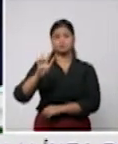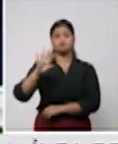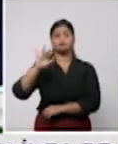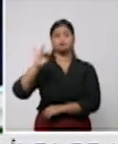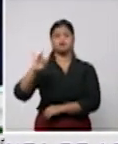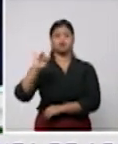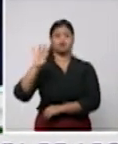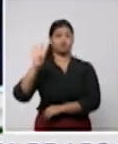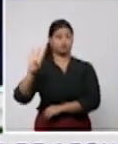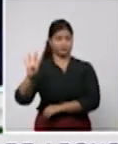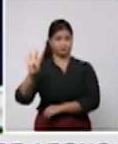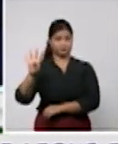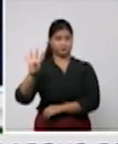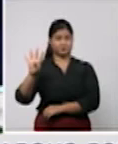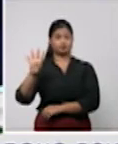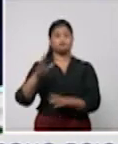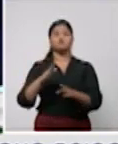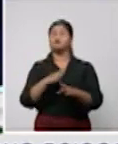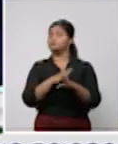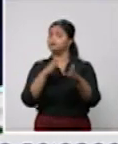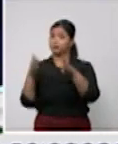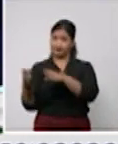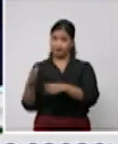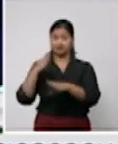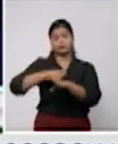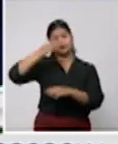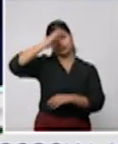285 in Santiago de Cubas,